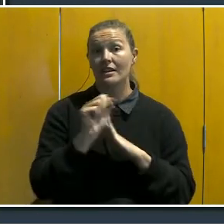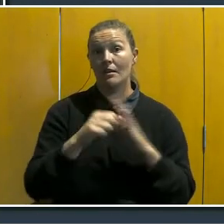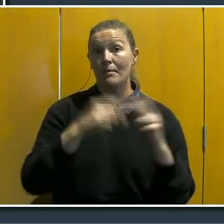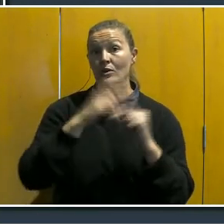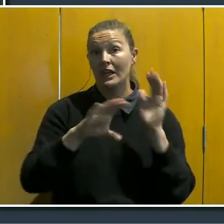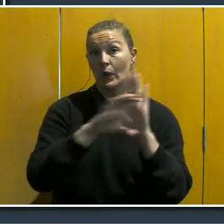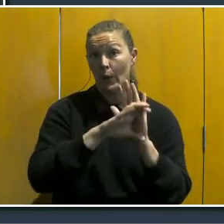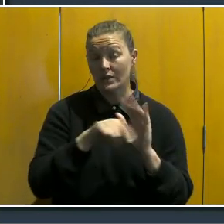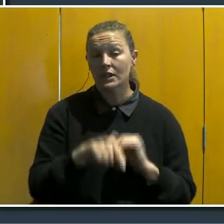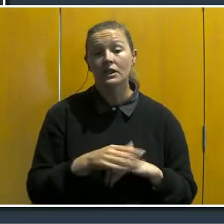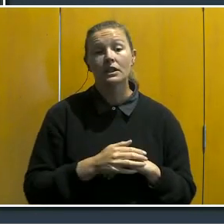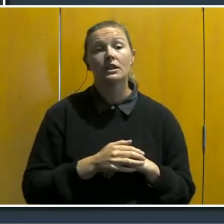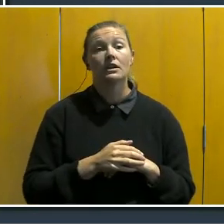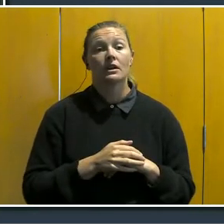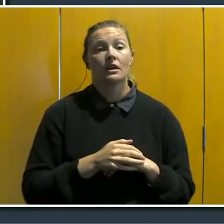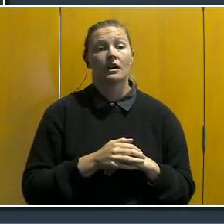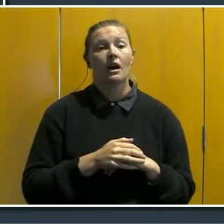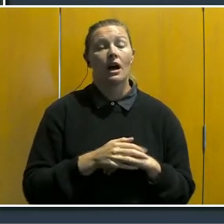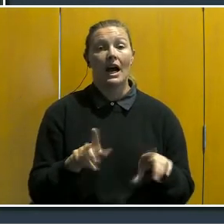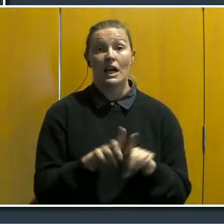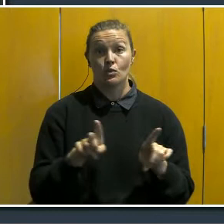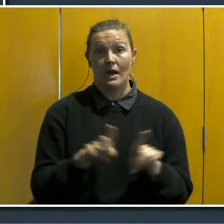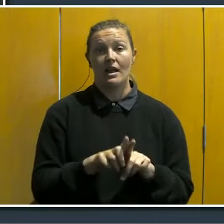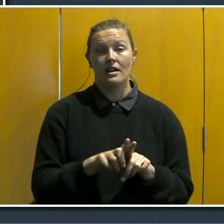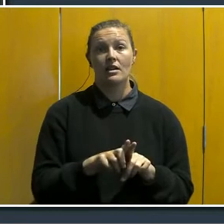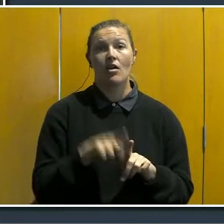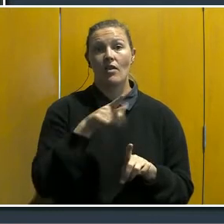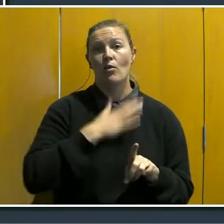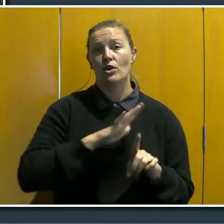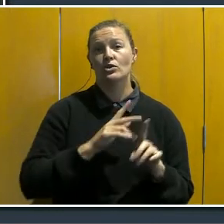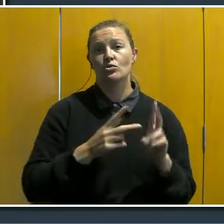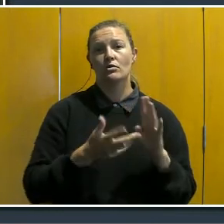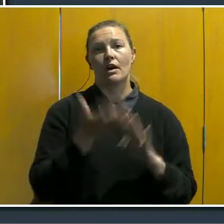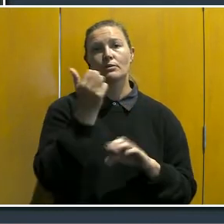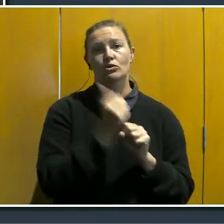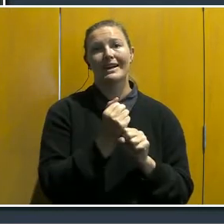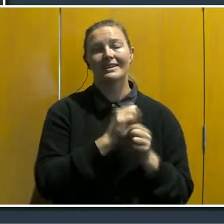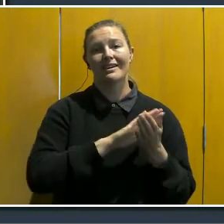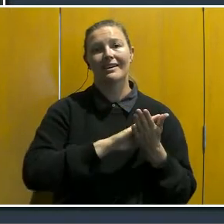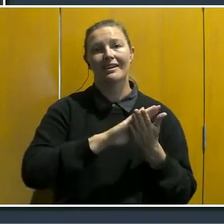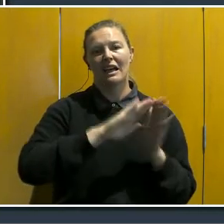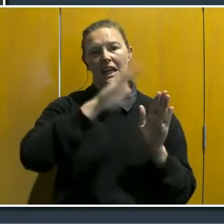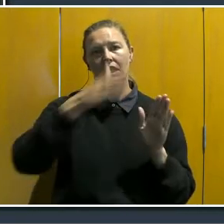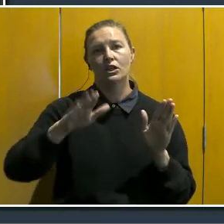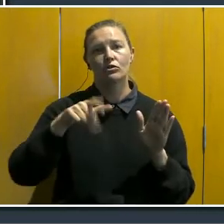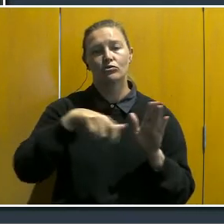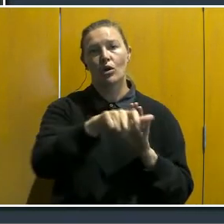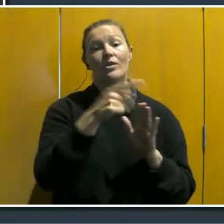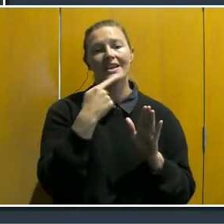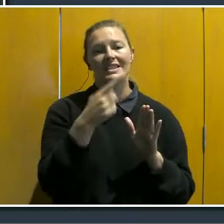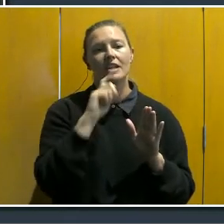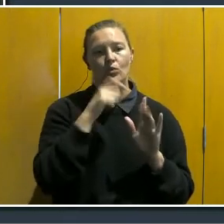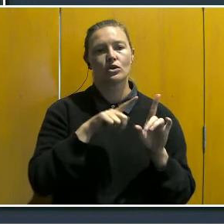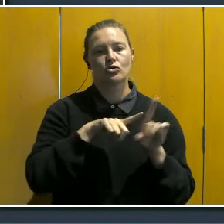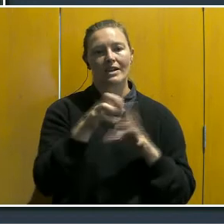was also advised that with the then intended upgrade of Hill Road, some of those concerns would be addressed.